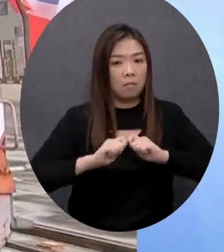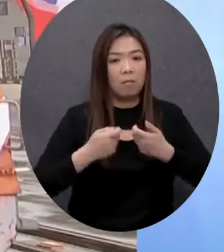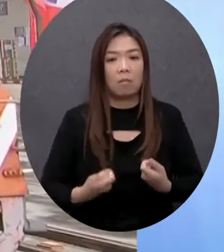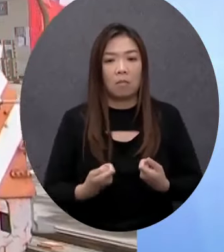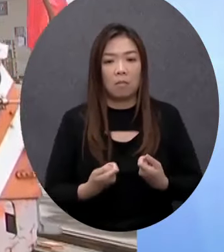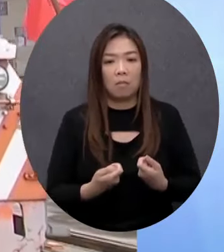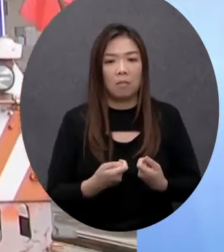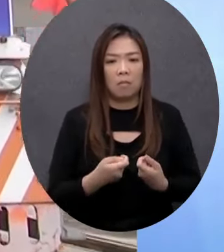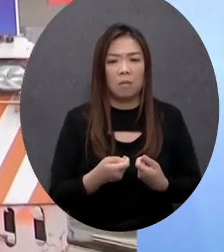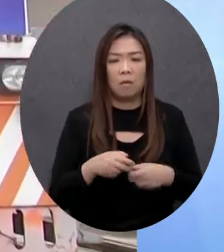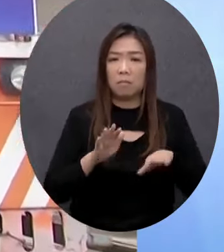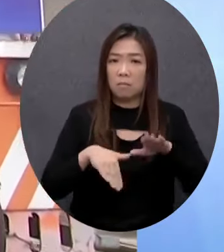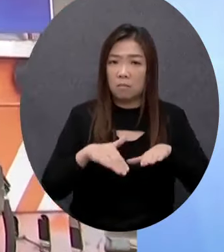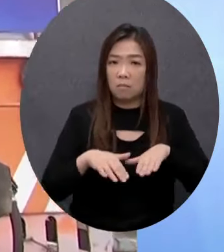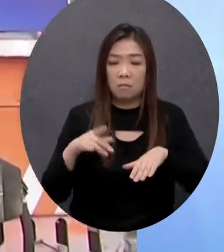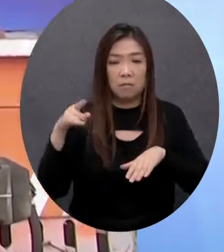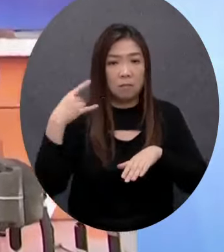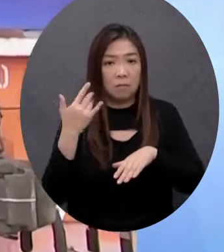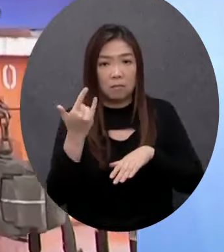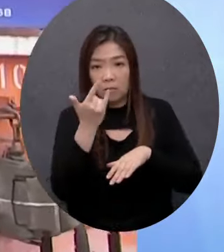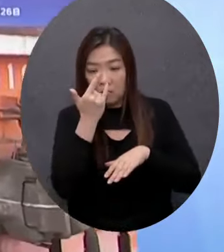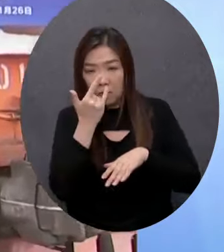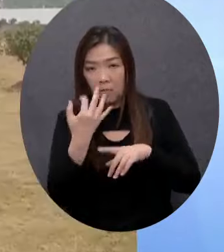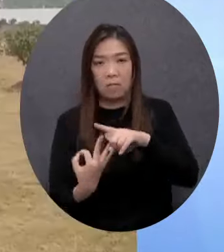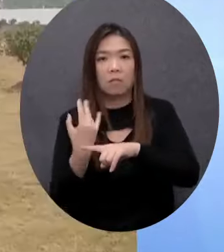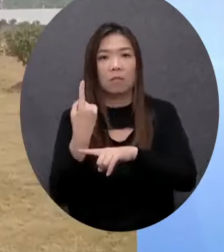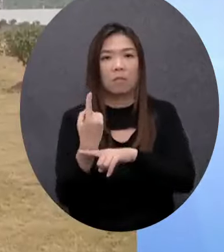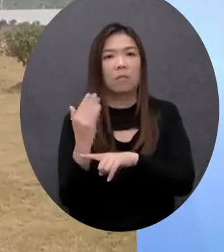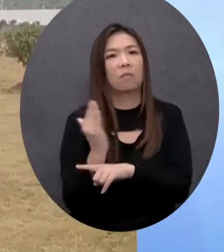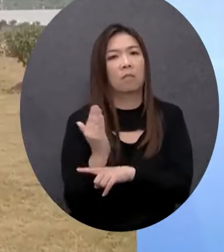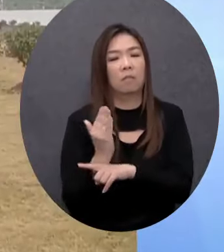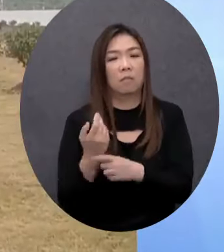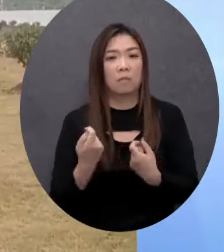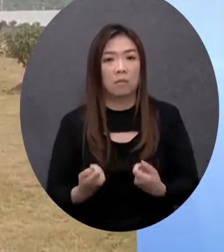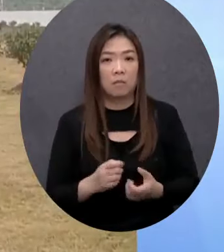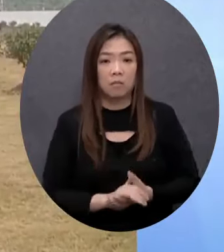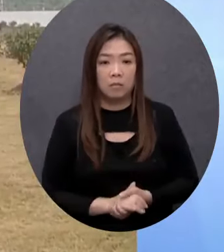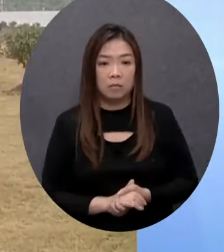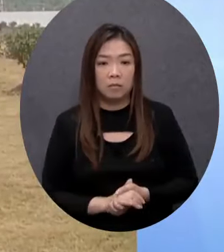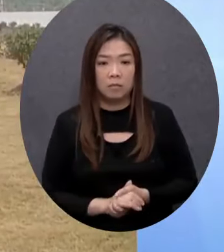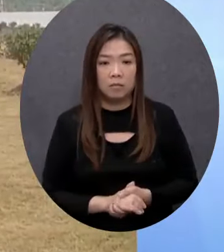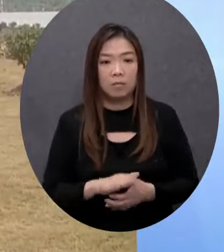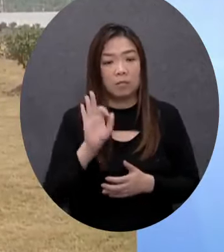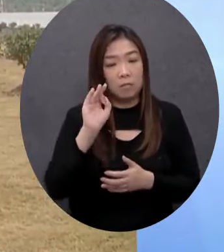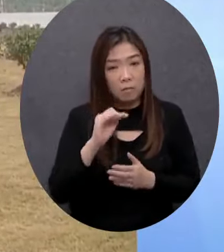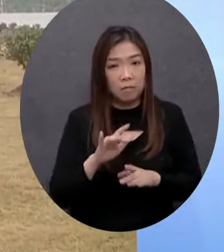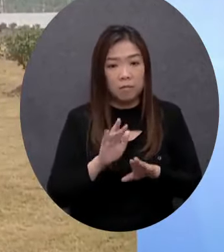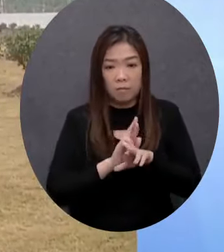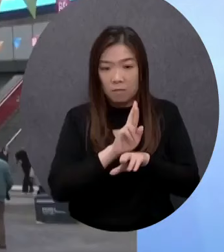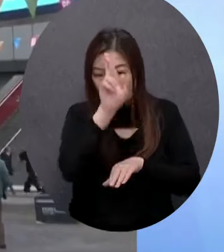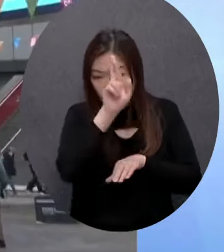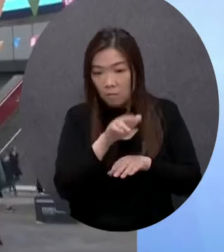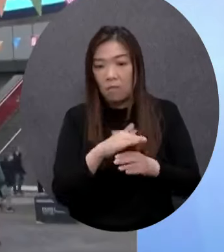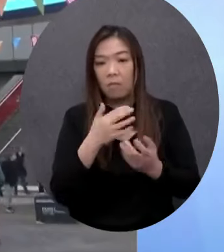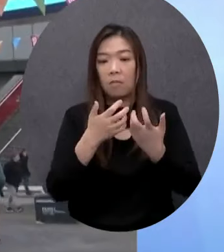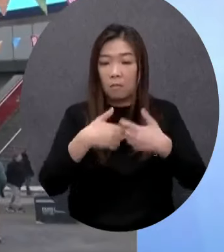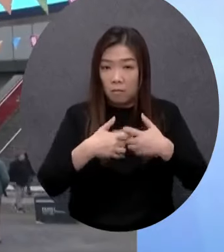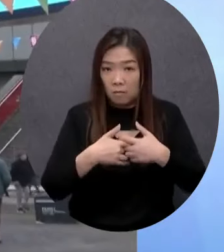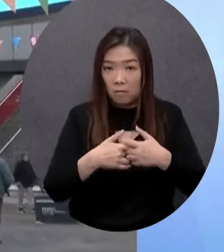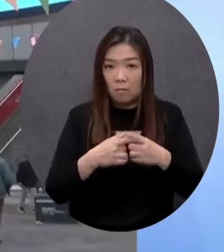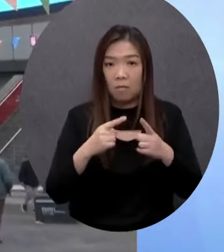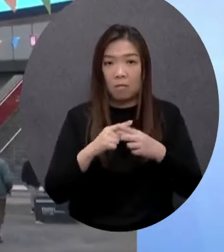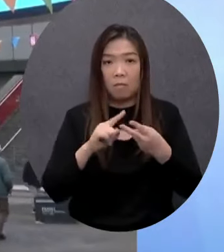$80 billion means it's only 1/3 of US-Germany trade.France is in advance in many advanced technology in